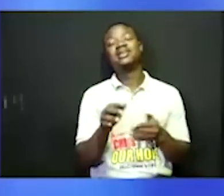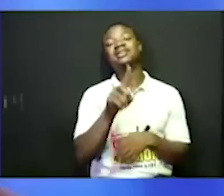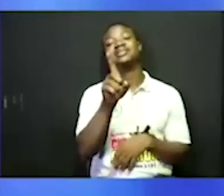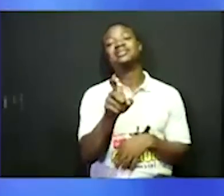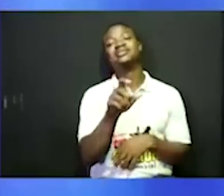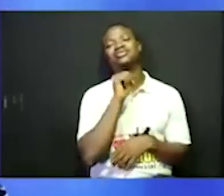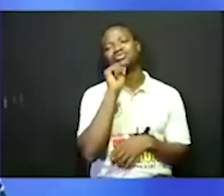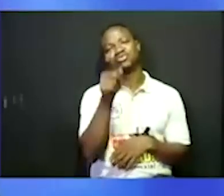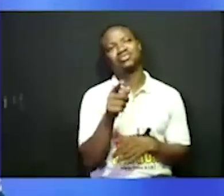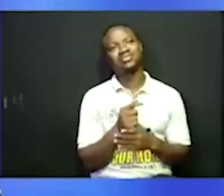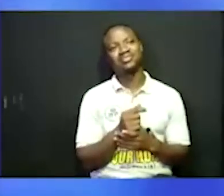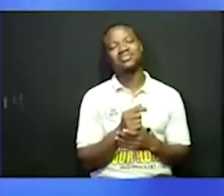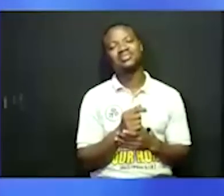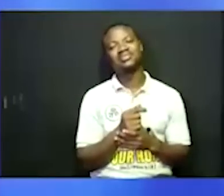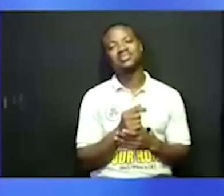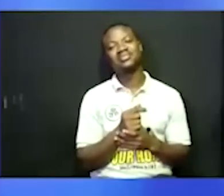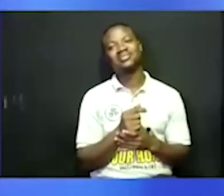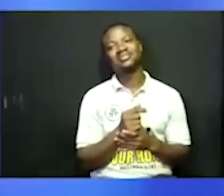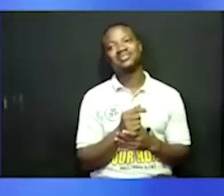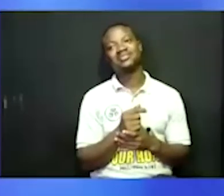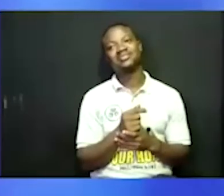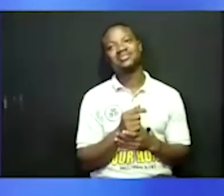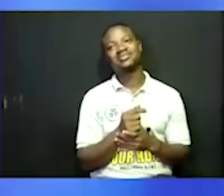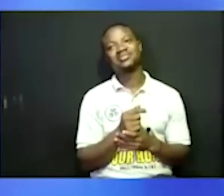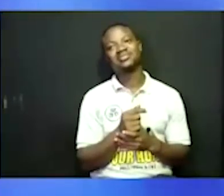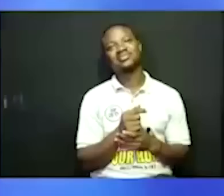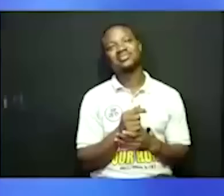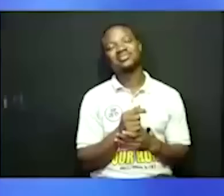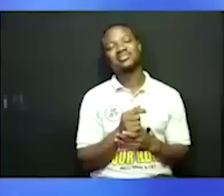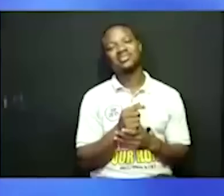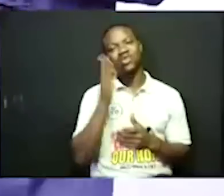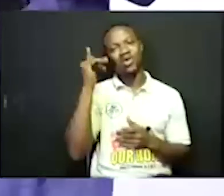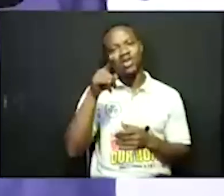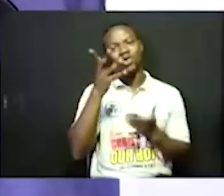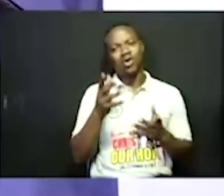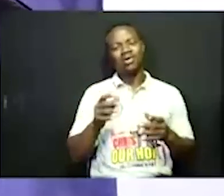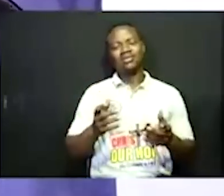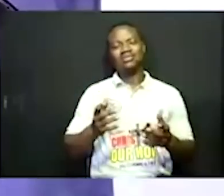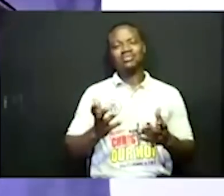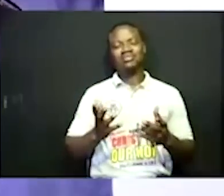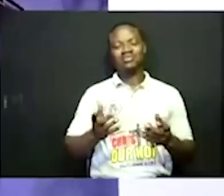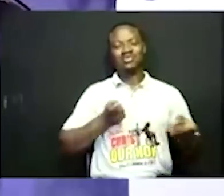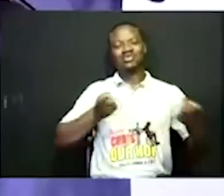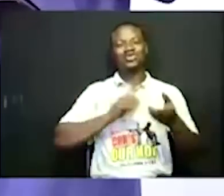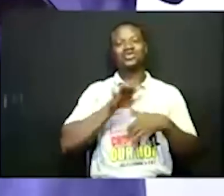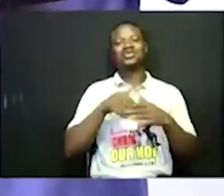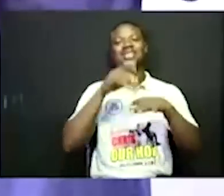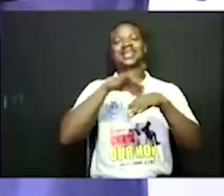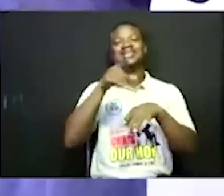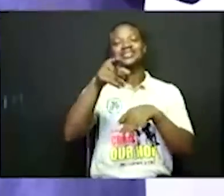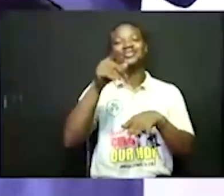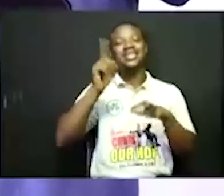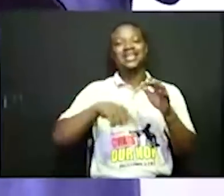Why do you want the whole space? You can't. You can't have the whole space.